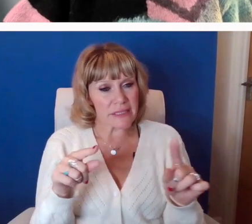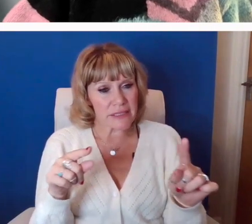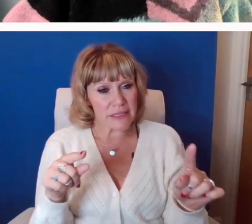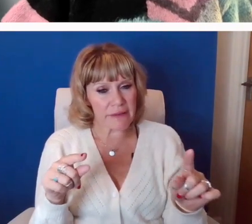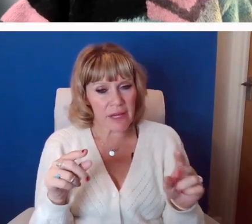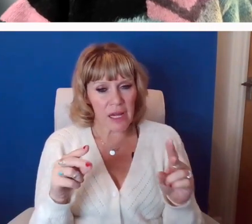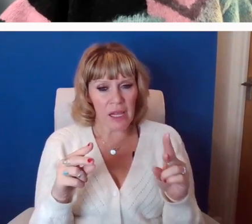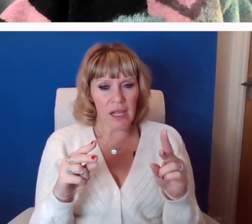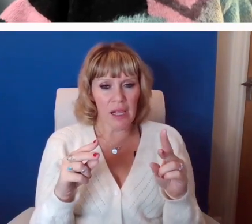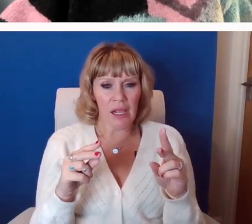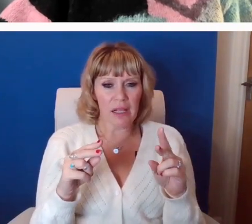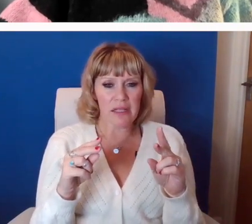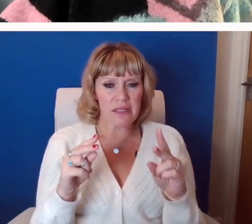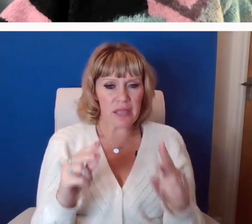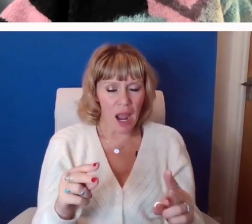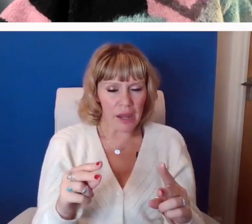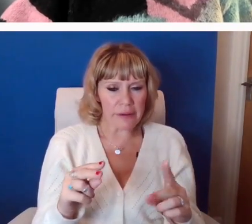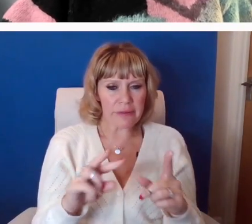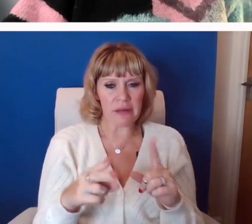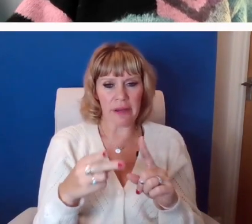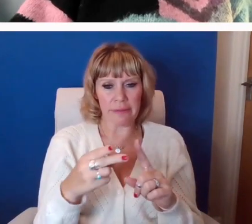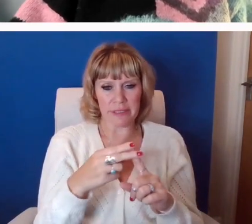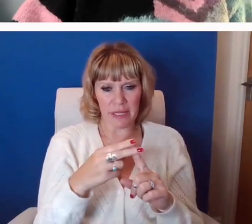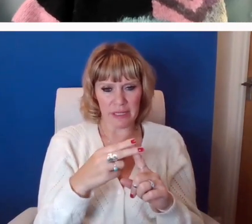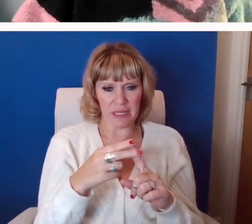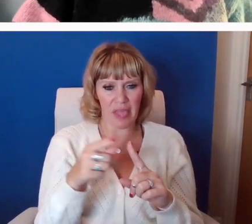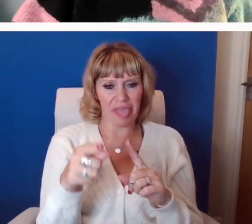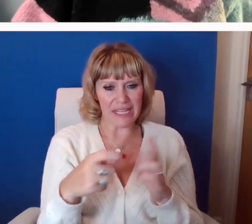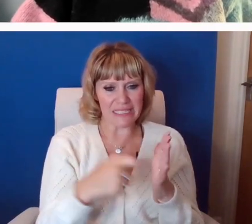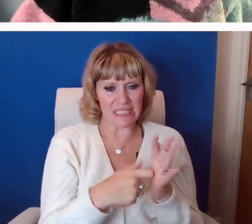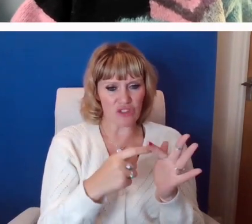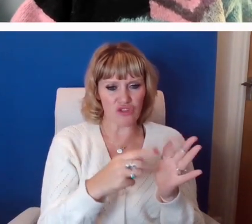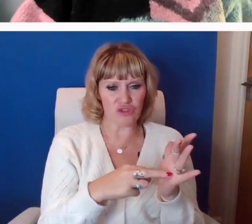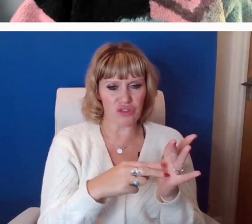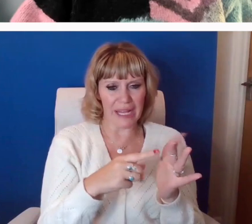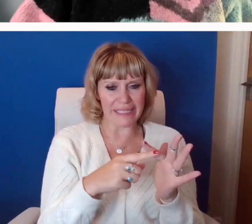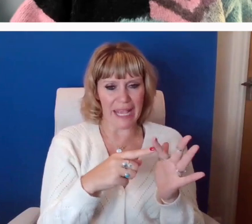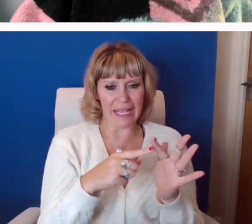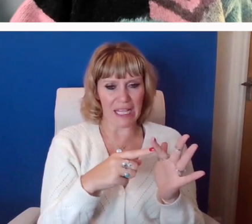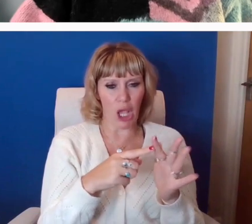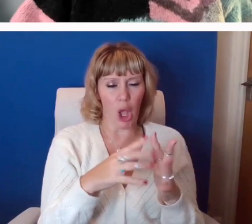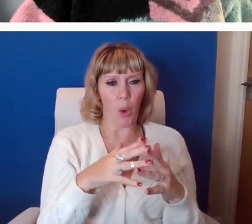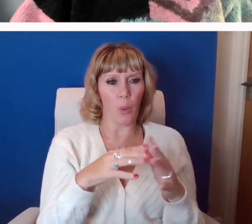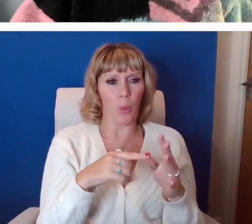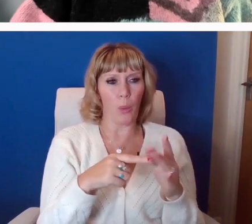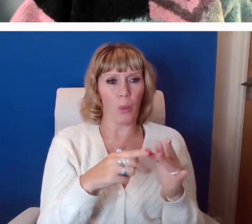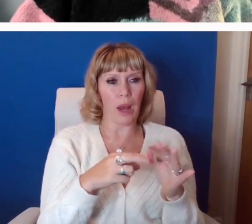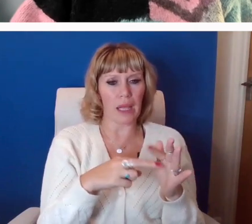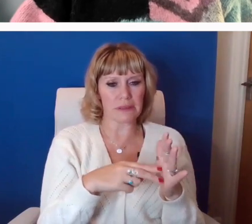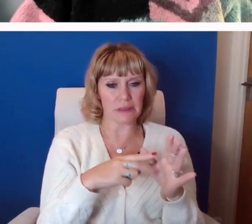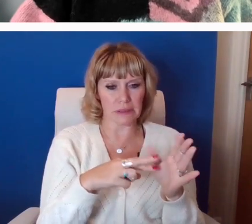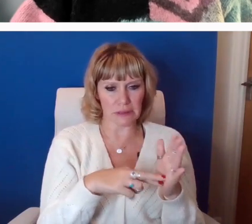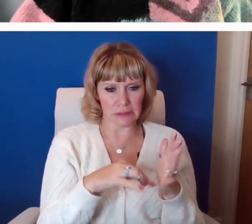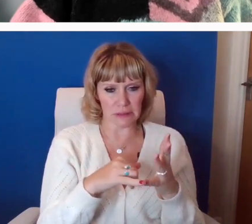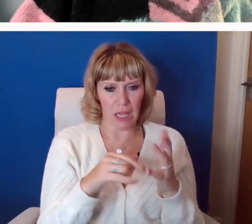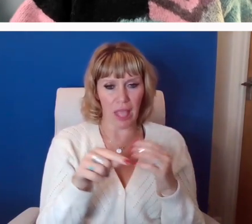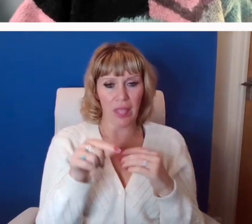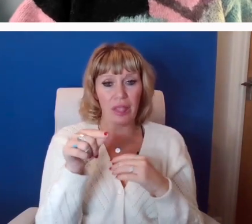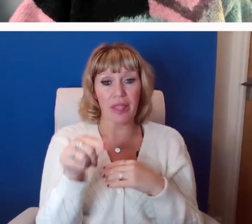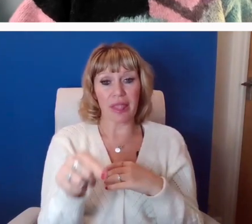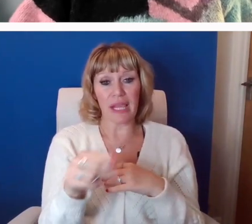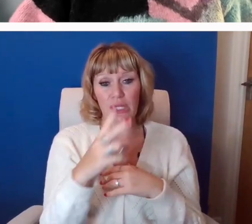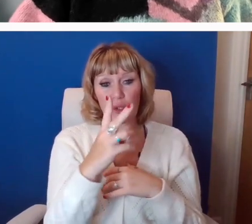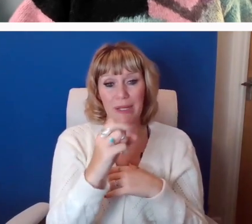of representation. So this is Rene Wallens in the space of 4 years, which is created in 2026, and it's